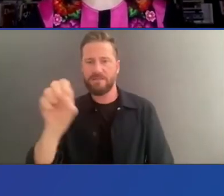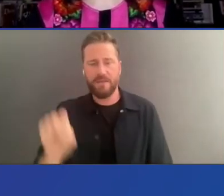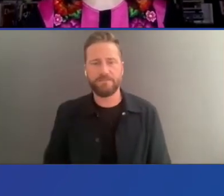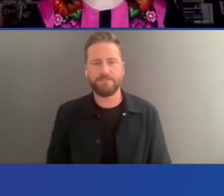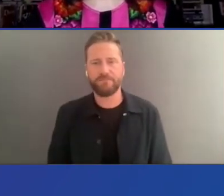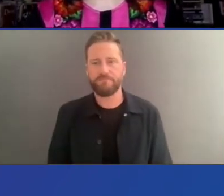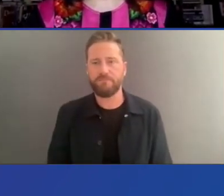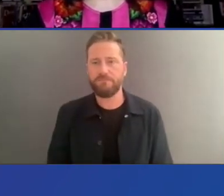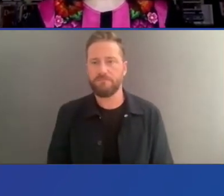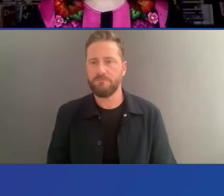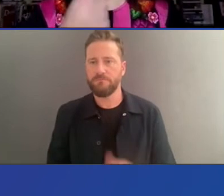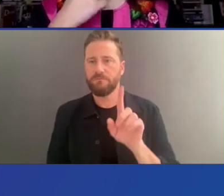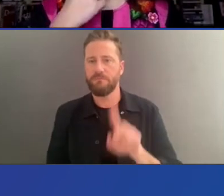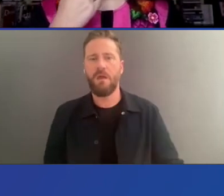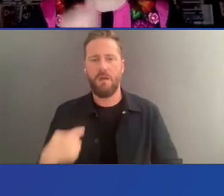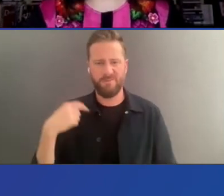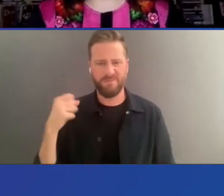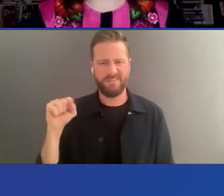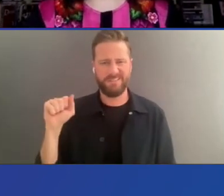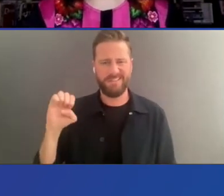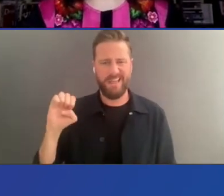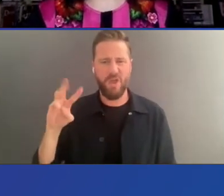Oh, I would like to say, this is Sewaa.